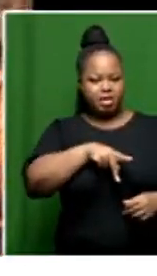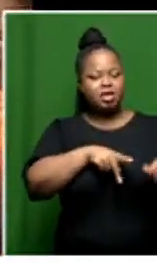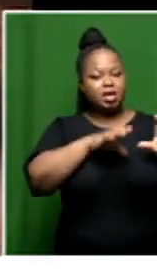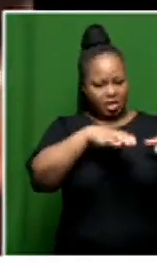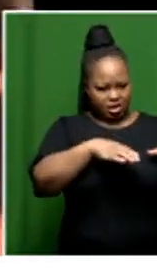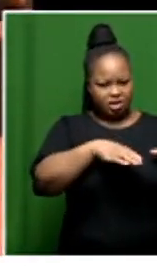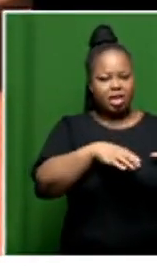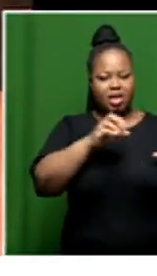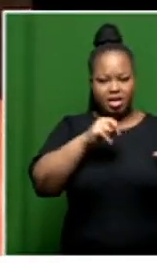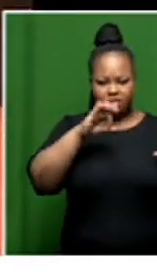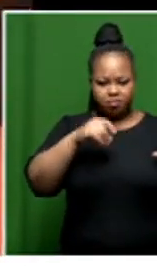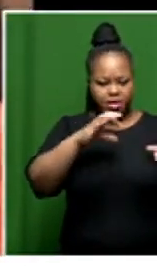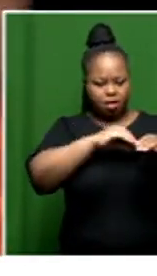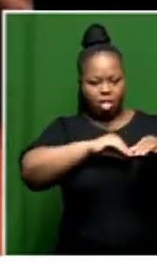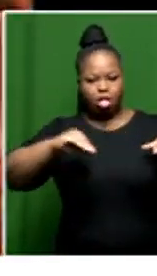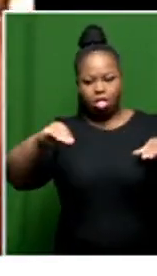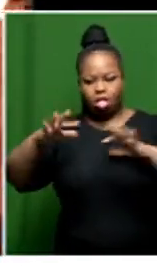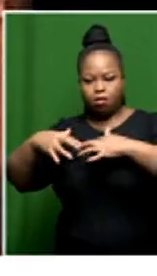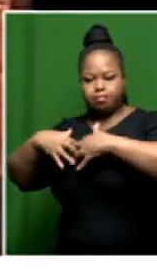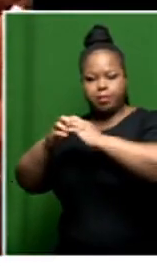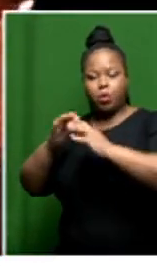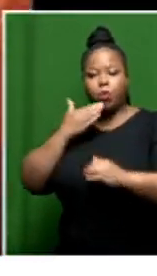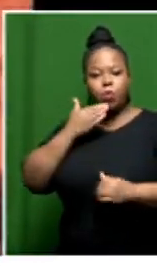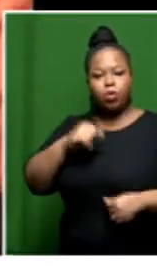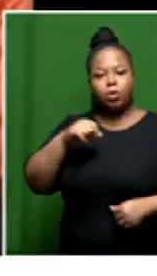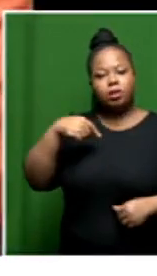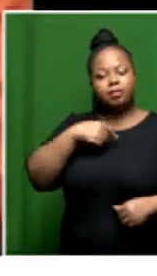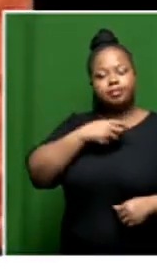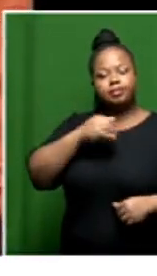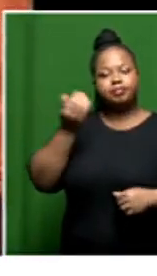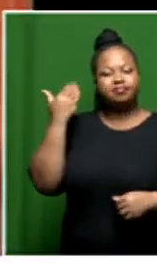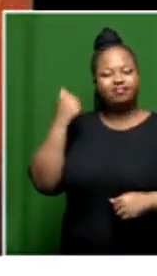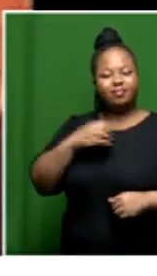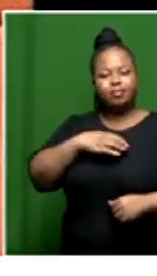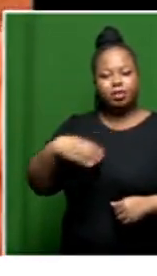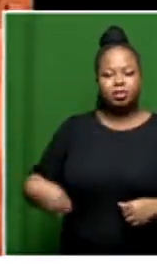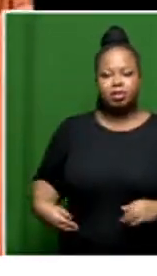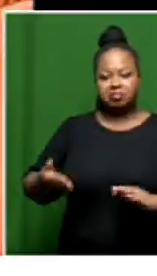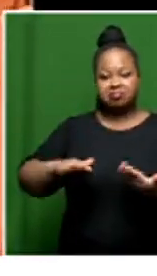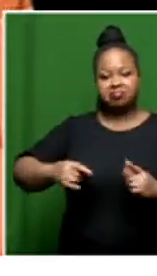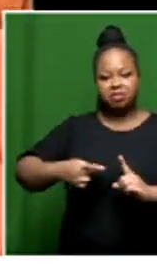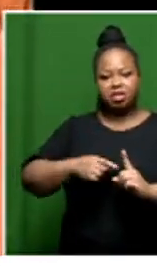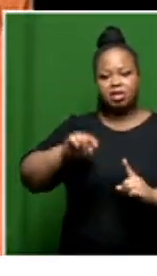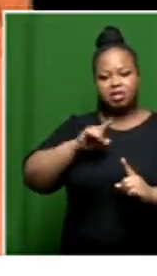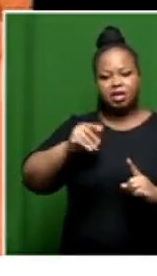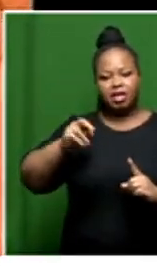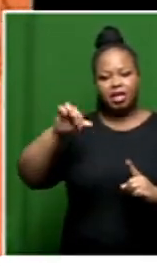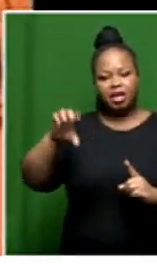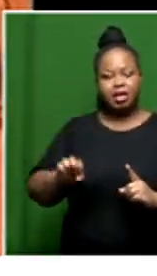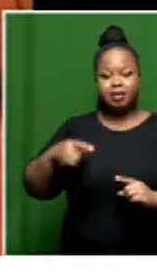was established in 2011 by its late president, Zanele kaMagwaza-Msibi, a former chairperson of the